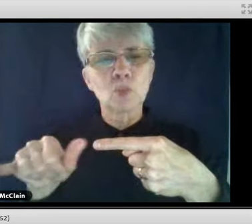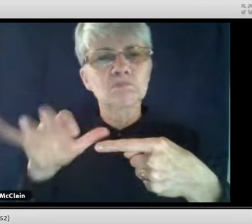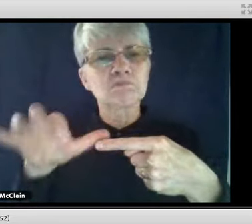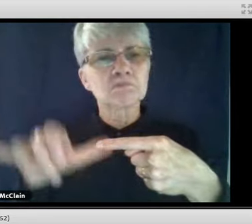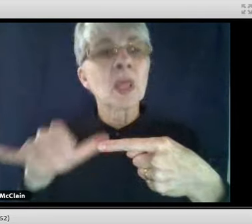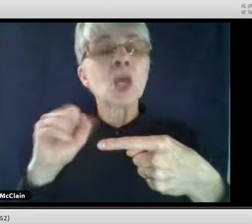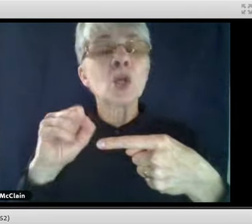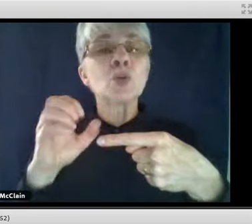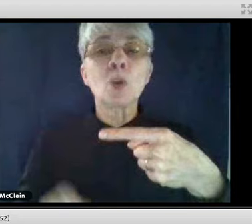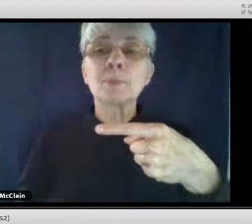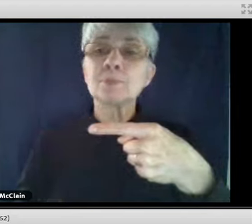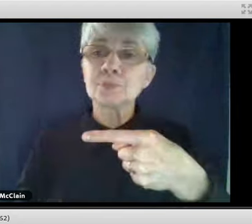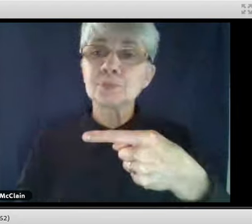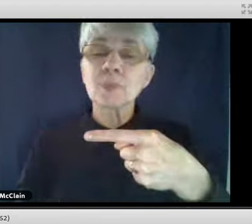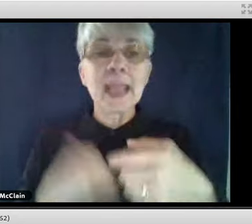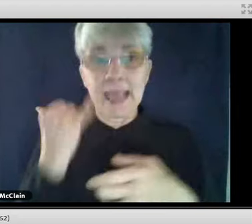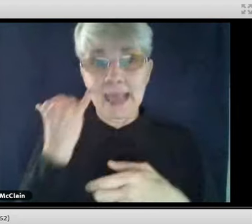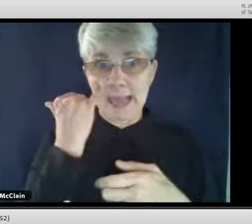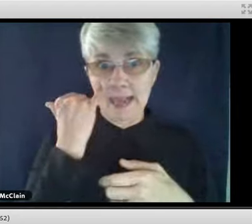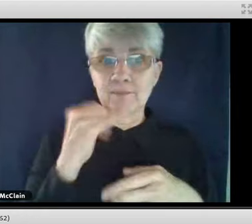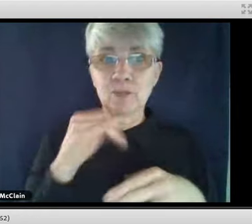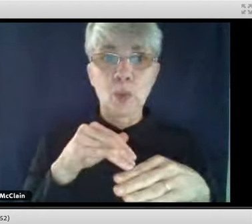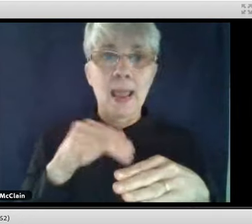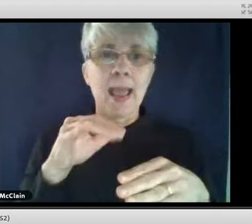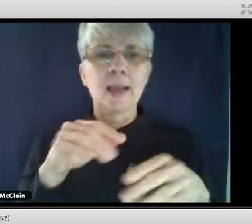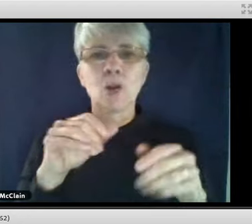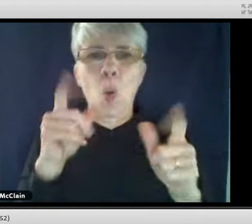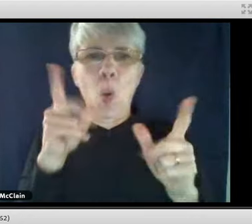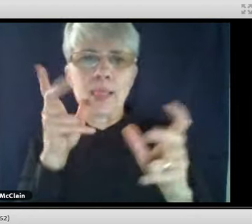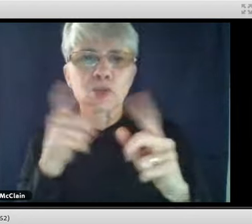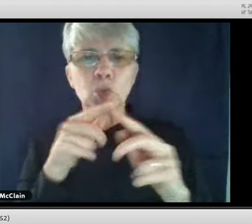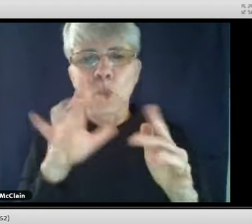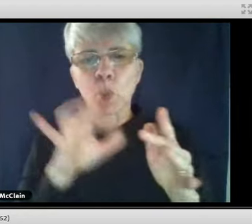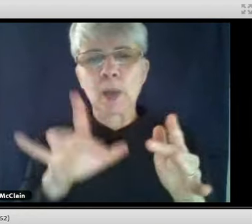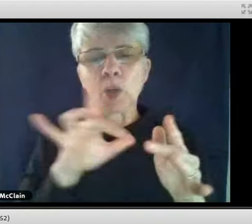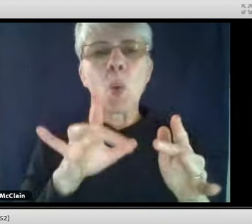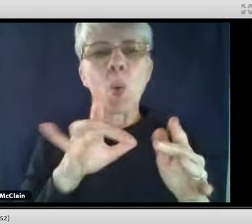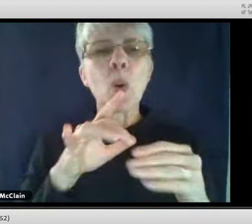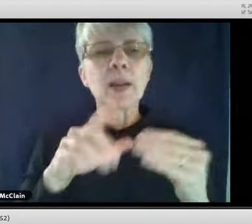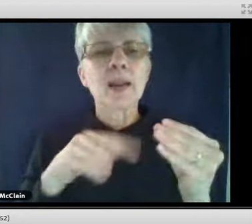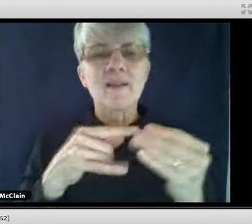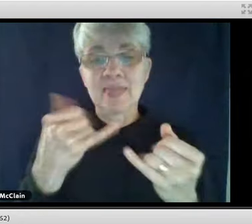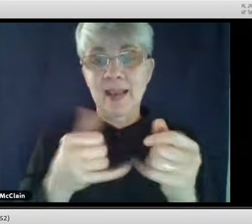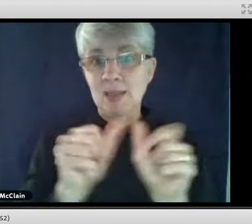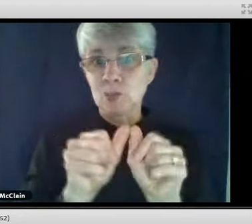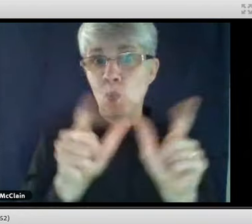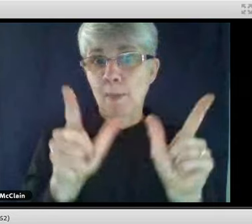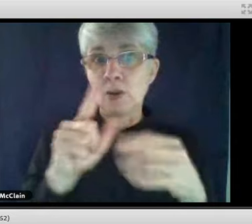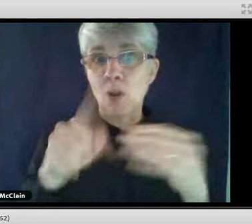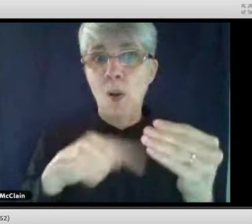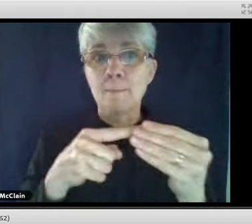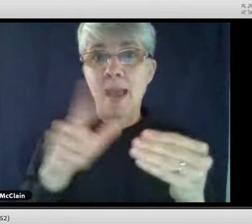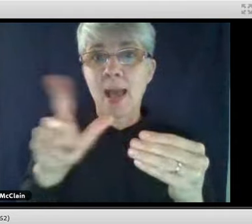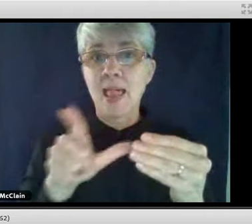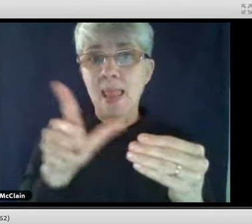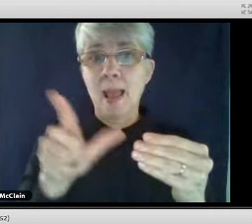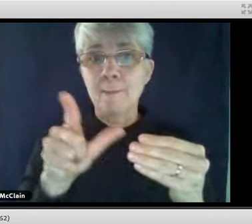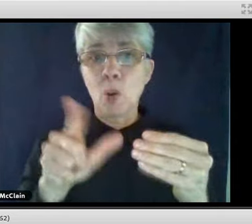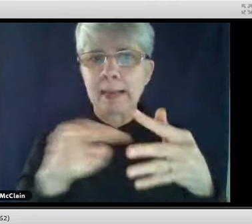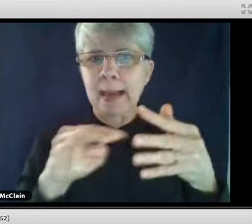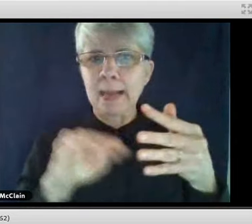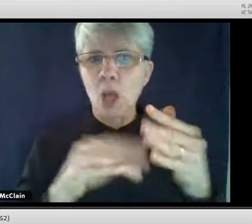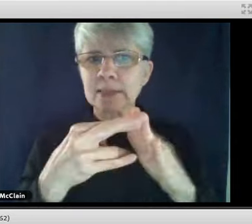so if you were at or listened to the recording of the last webinar on library cataloging standards, you